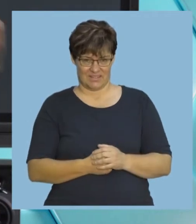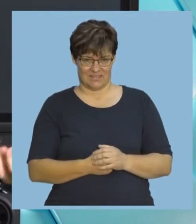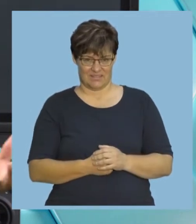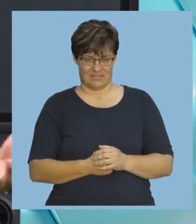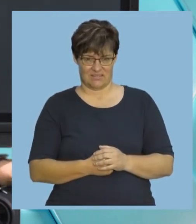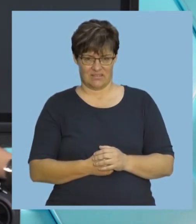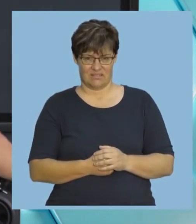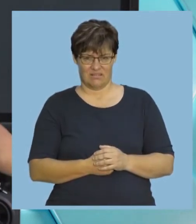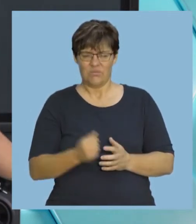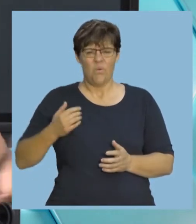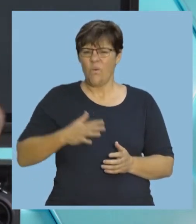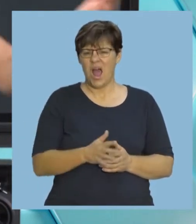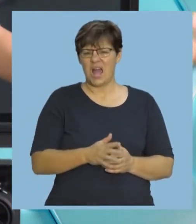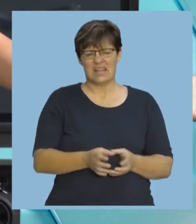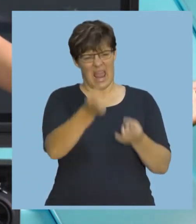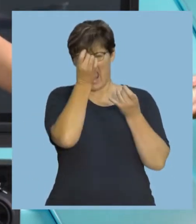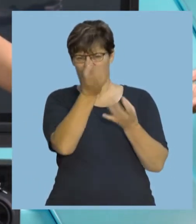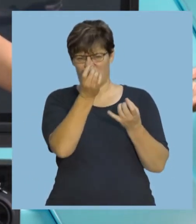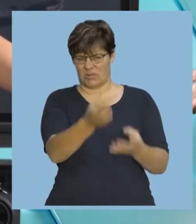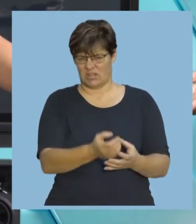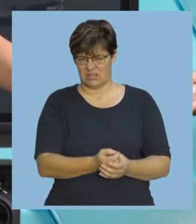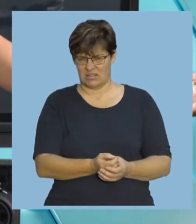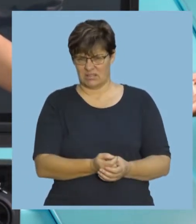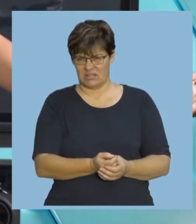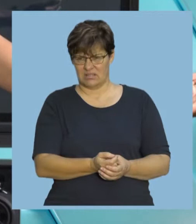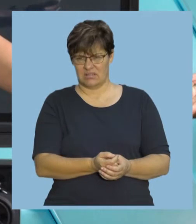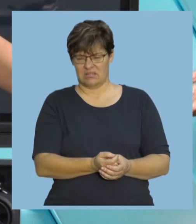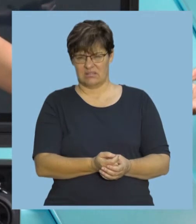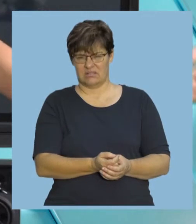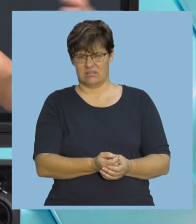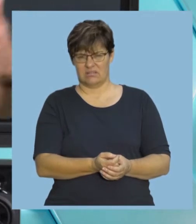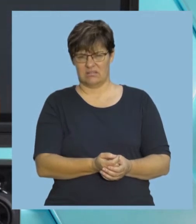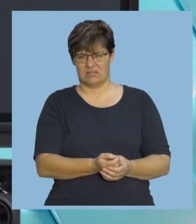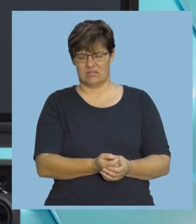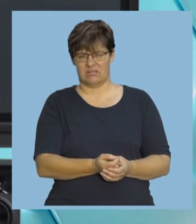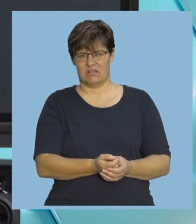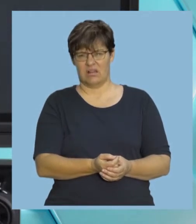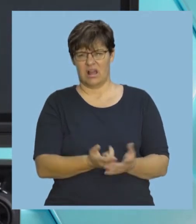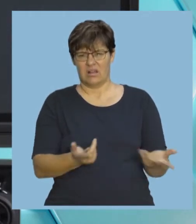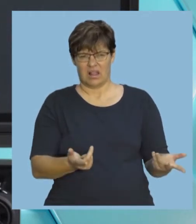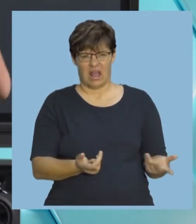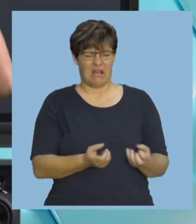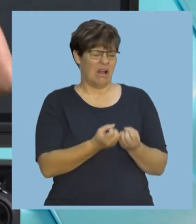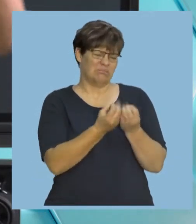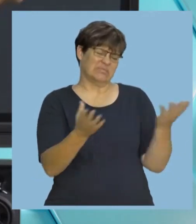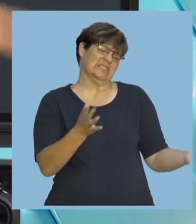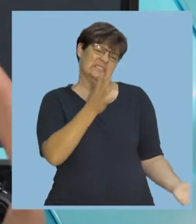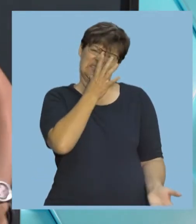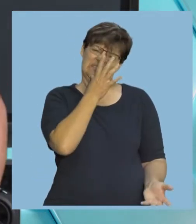I don't want data, as you present data to people, you're not going to give